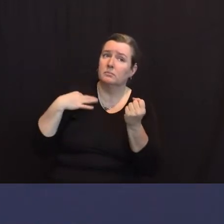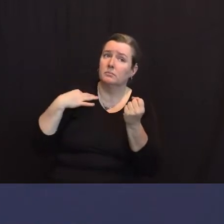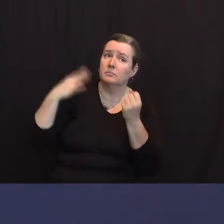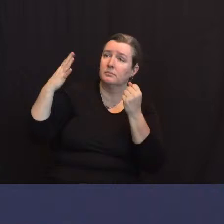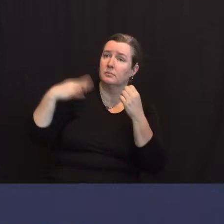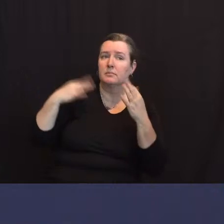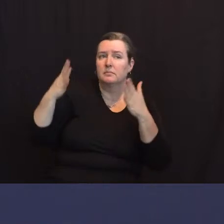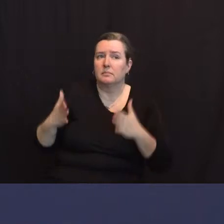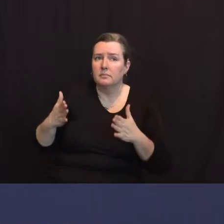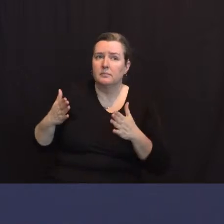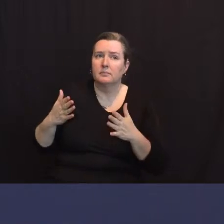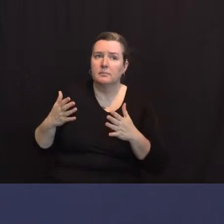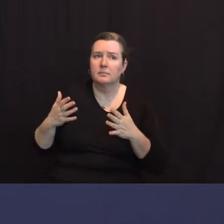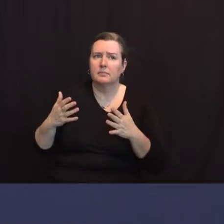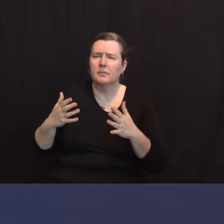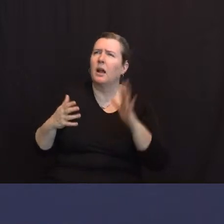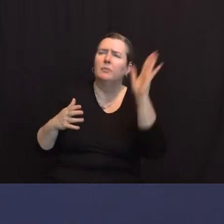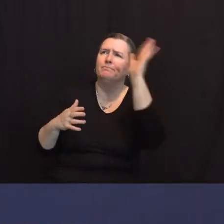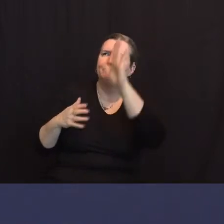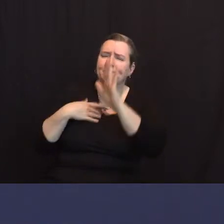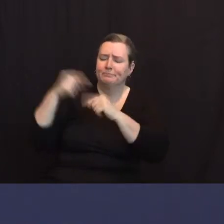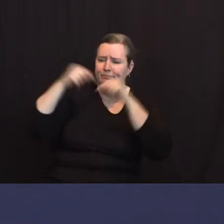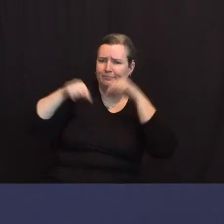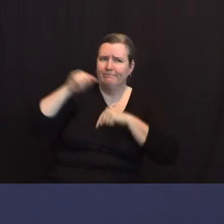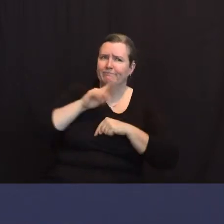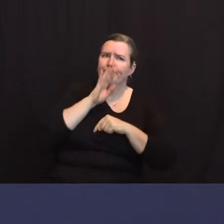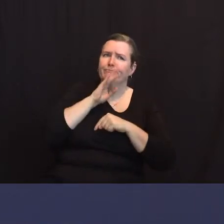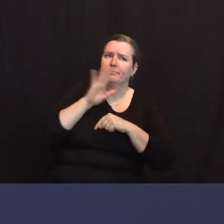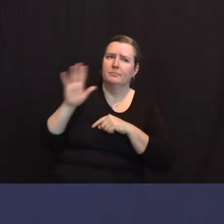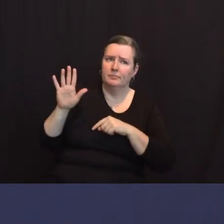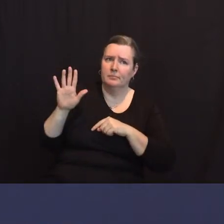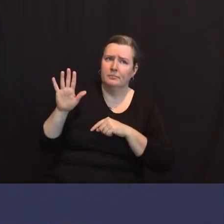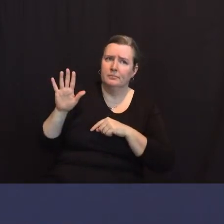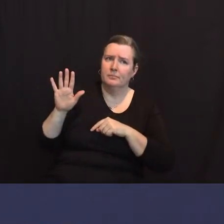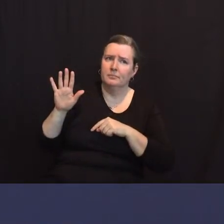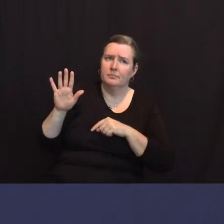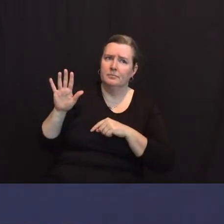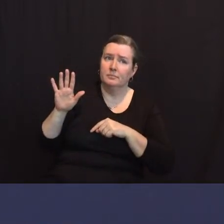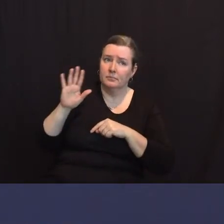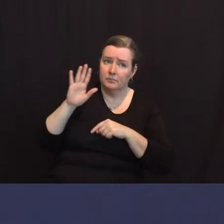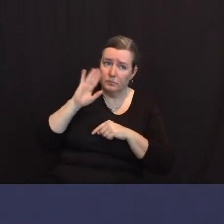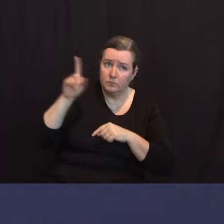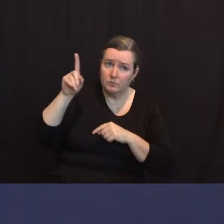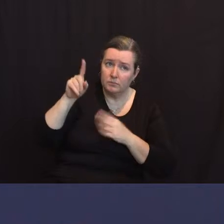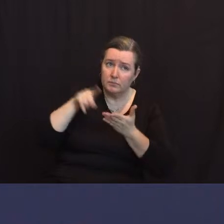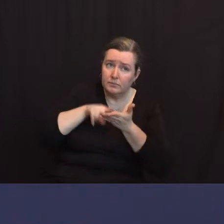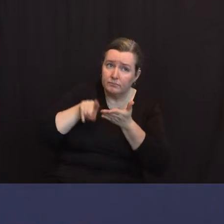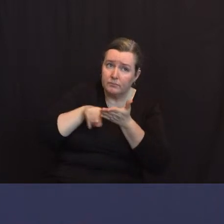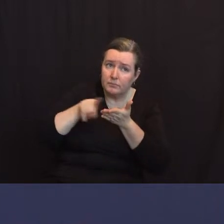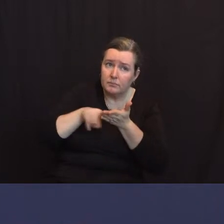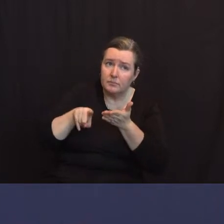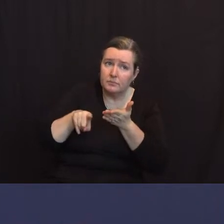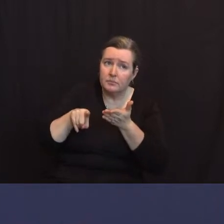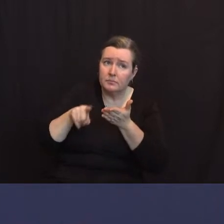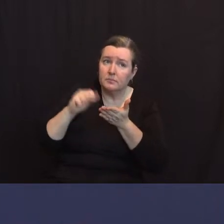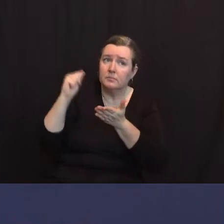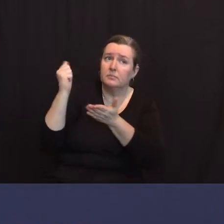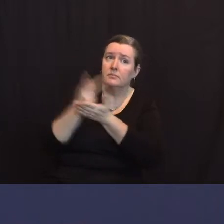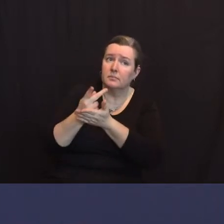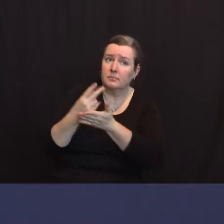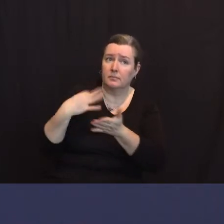should I phrase this? I'm wondering if you'll vet candidates before agreeing to run with them on a line. And on that, are you bothered